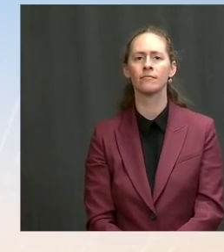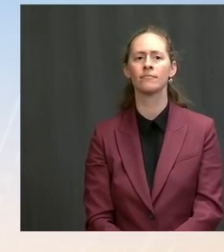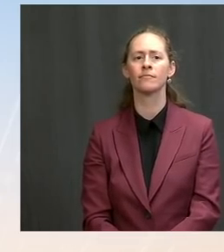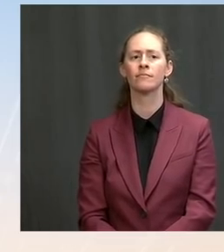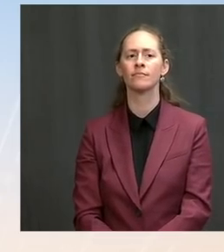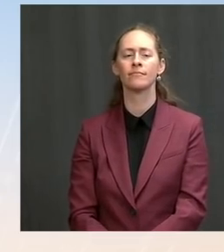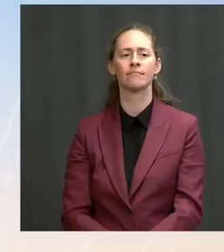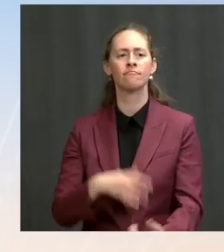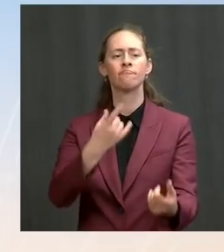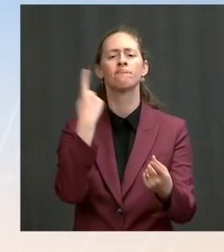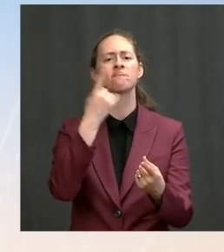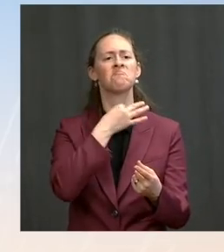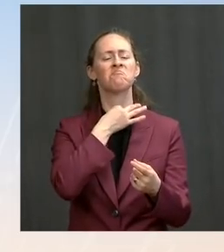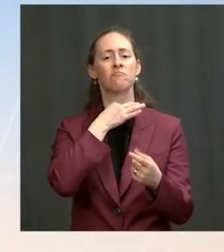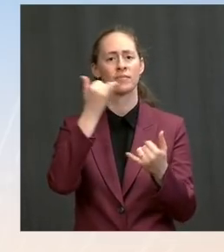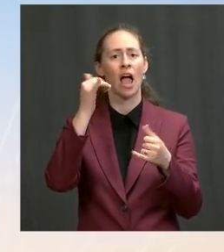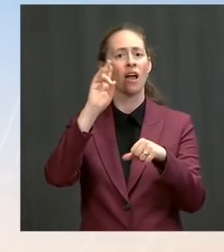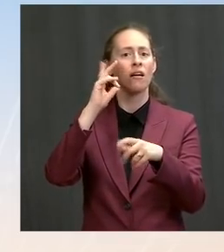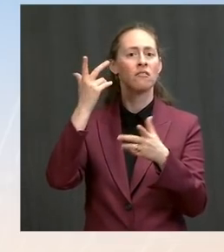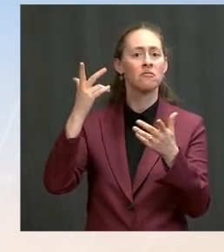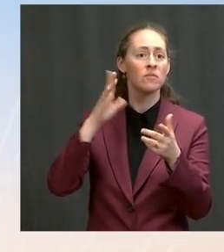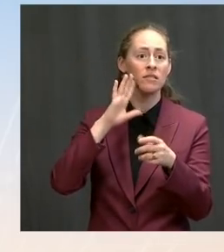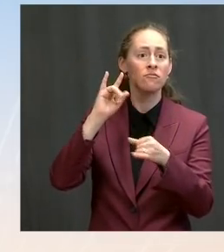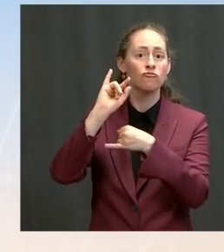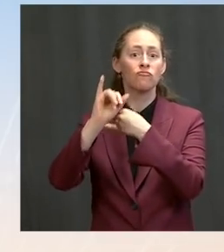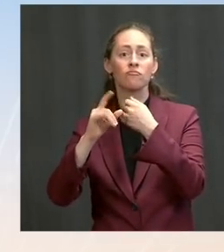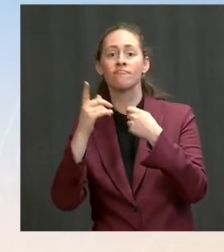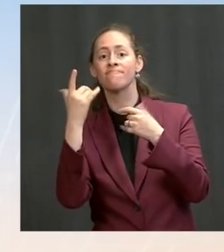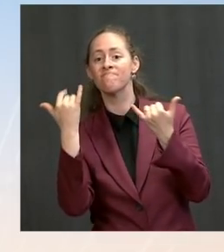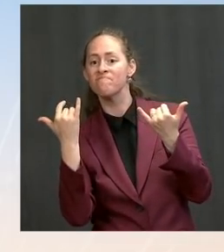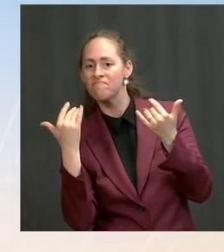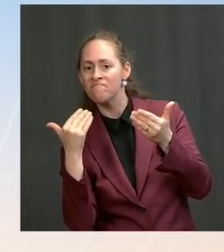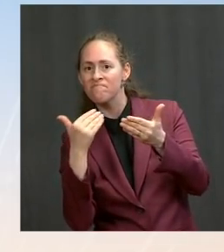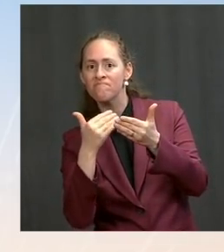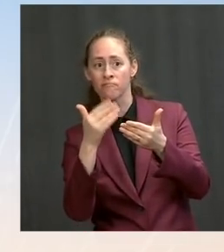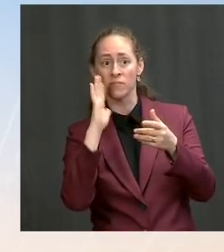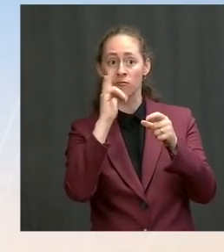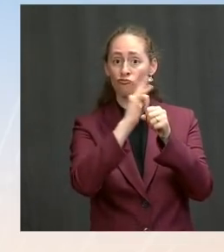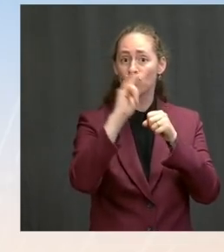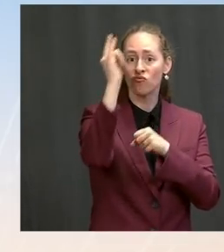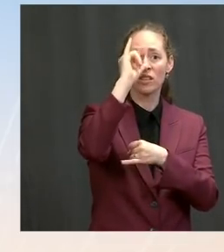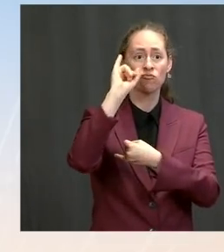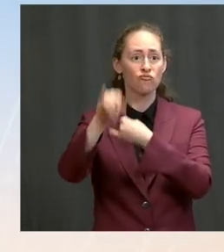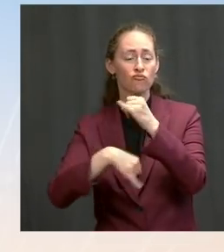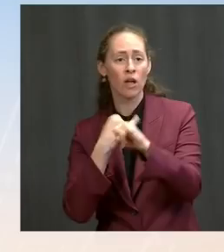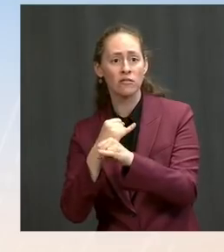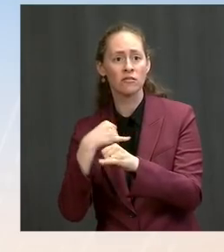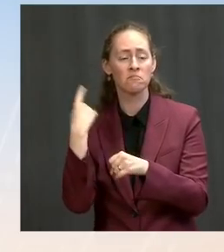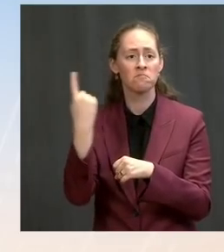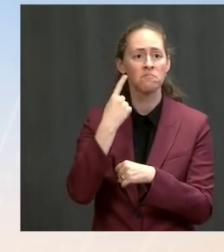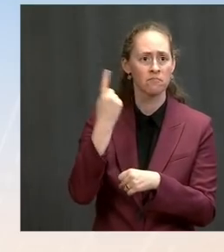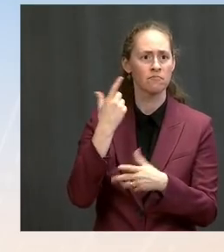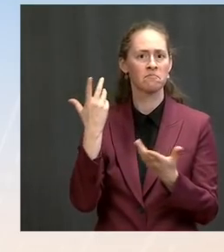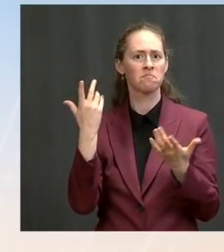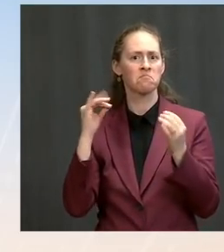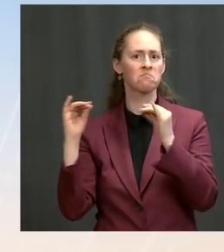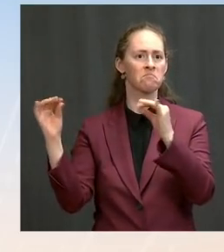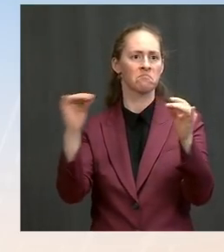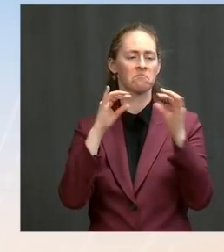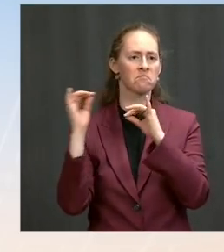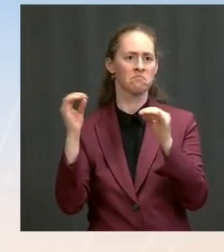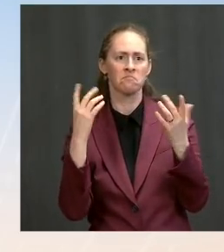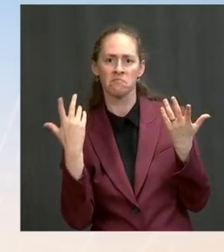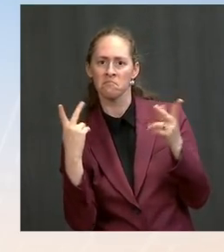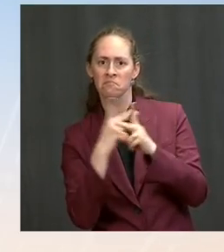in particular. You mentioned yesterday in the gaggle that there are these working groups working on resuming travel. I'm wondering what